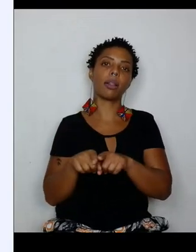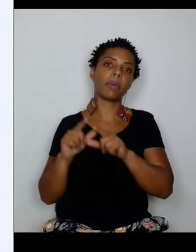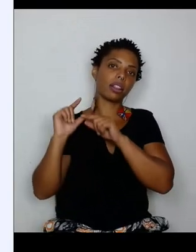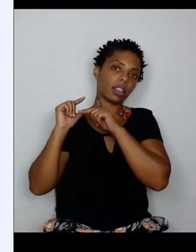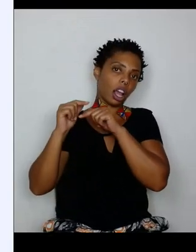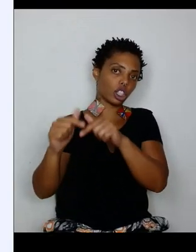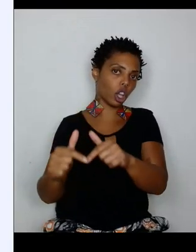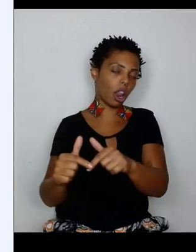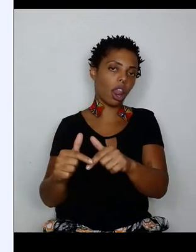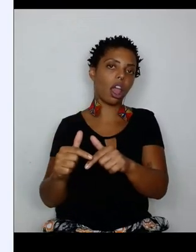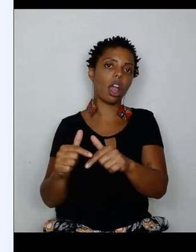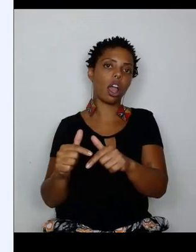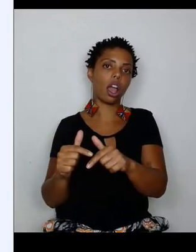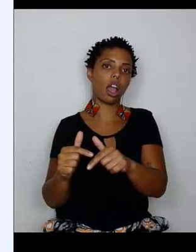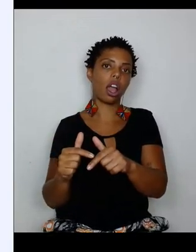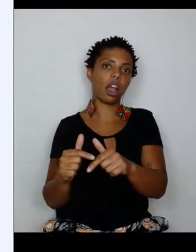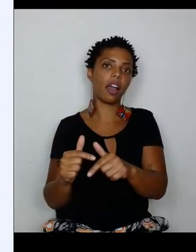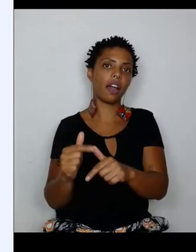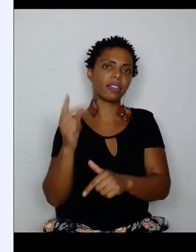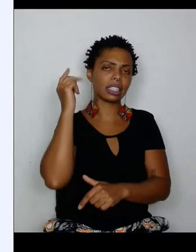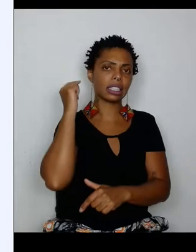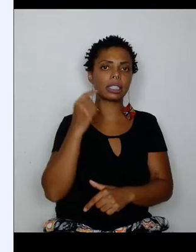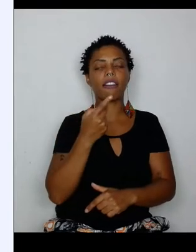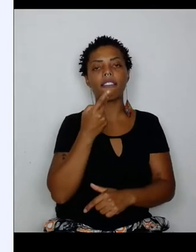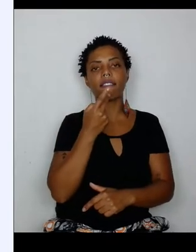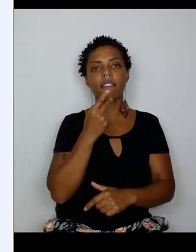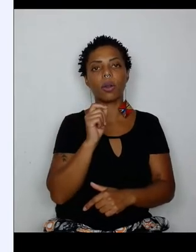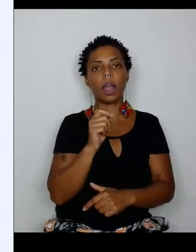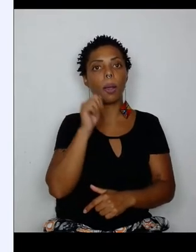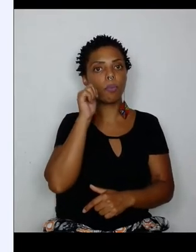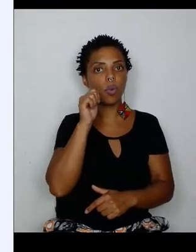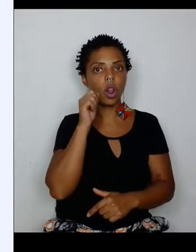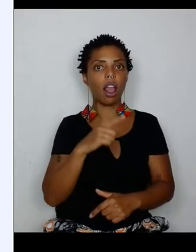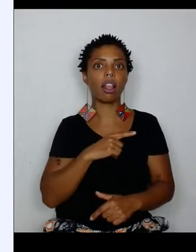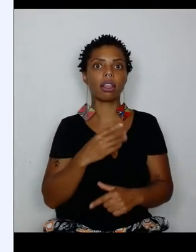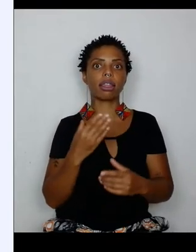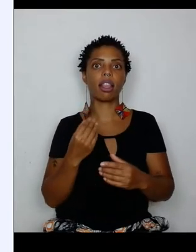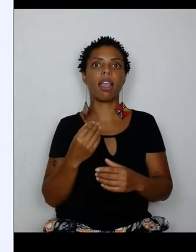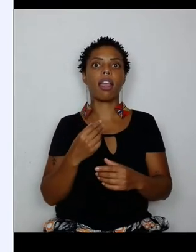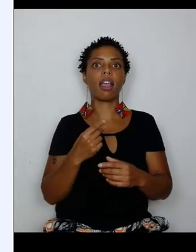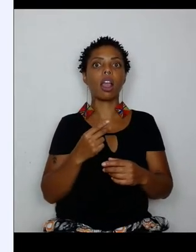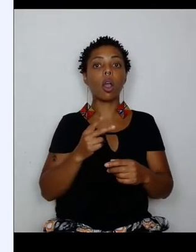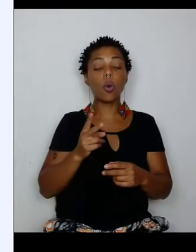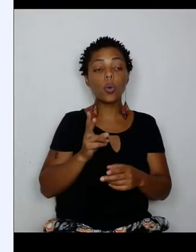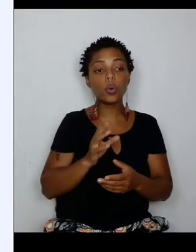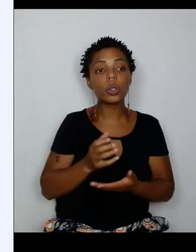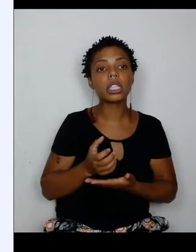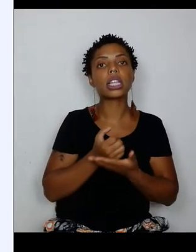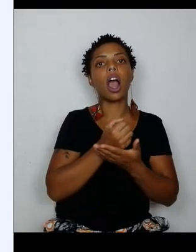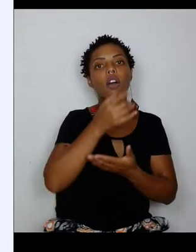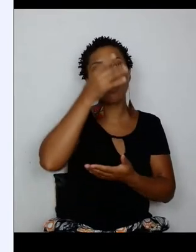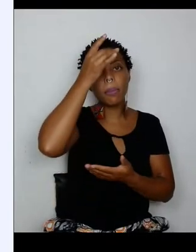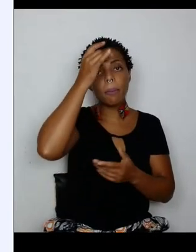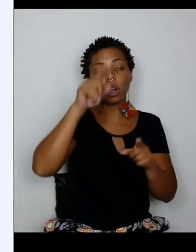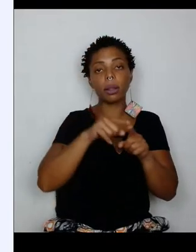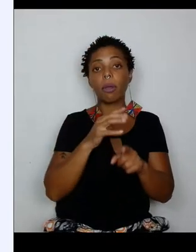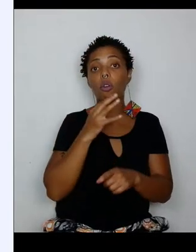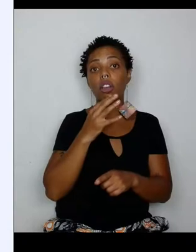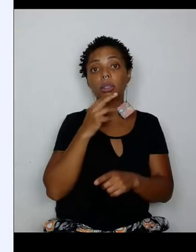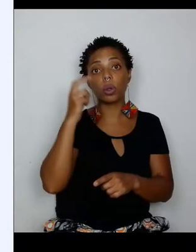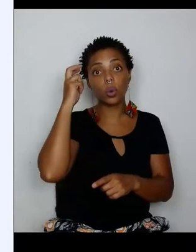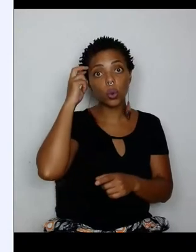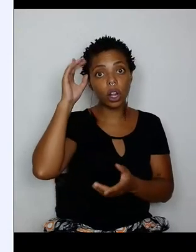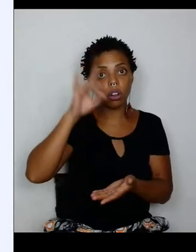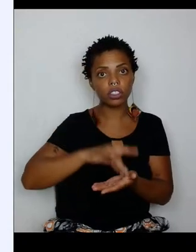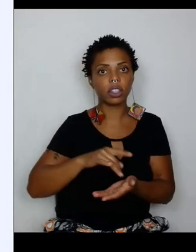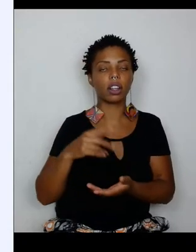women as the preservers and transmitters of authentic cultural memory and knowledge and in this 1893 painting from